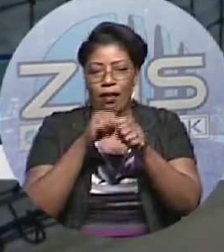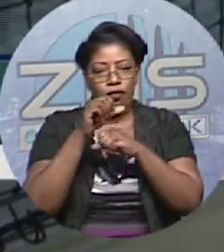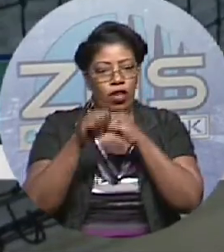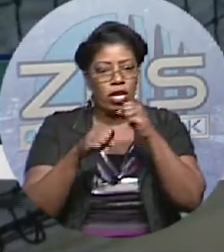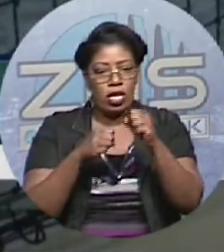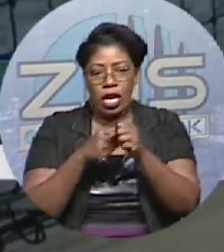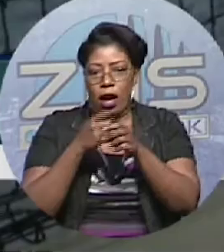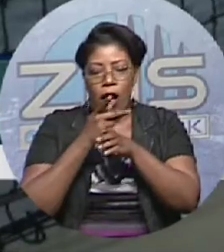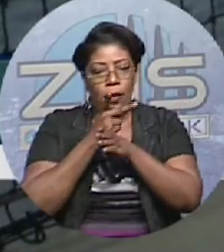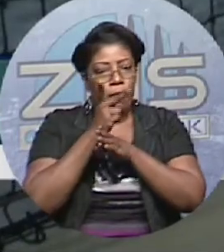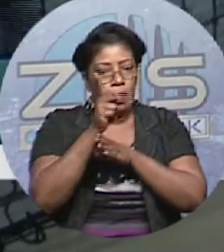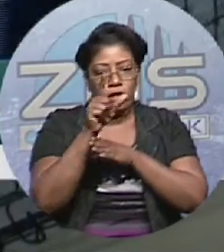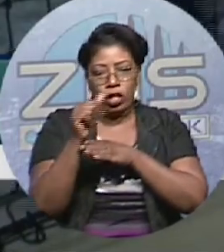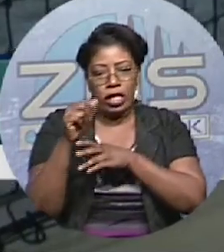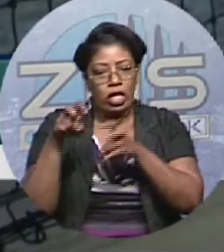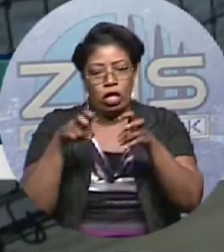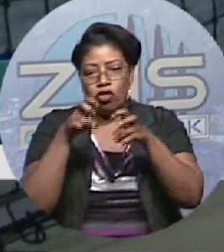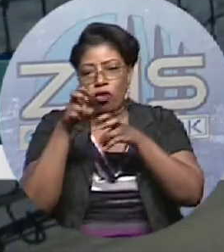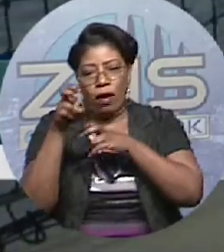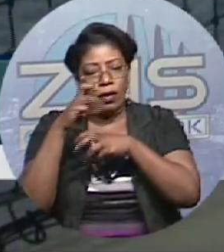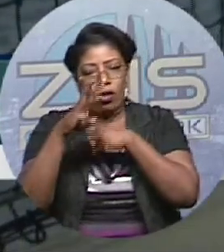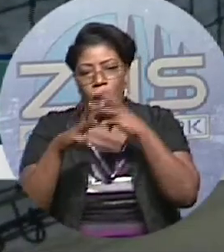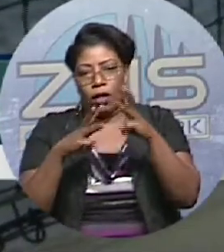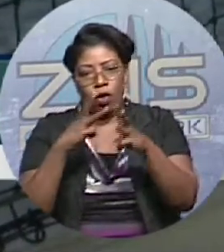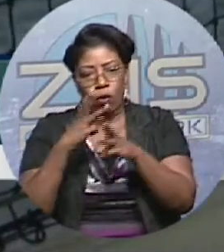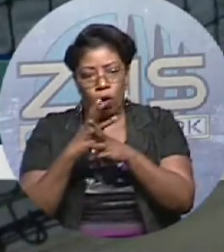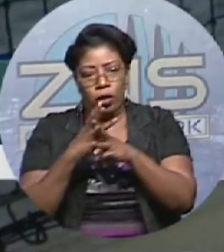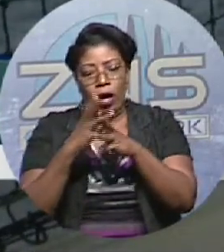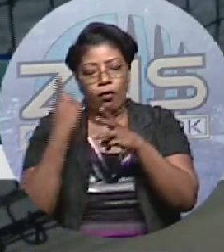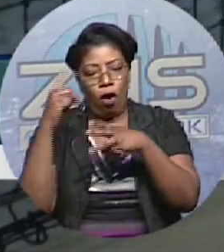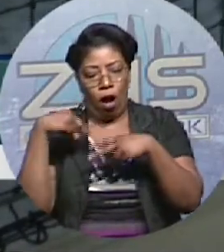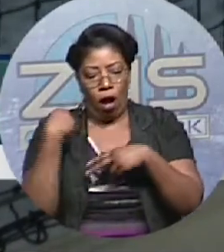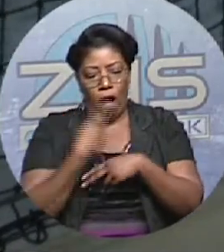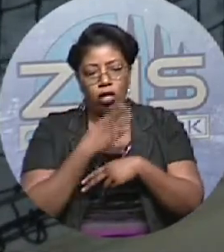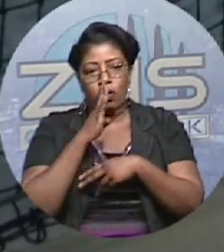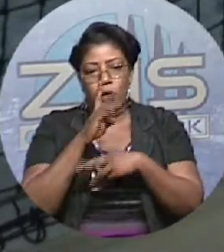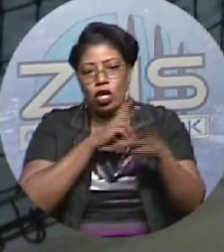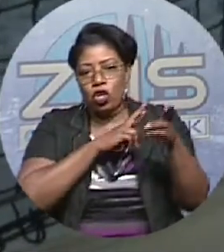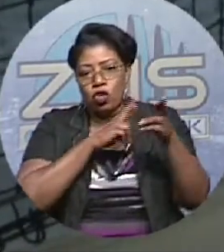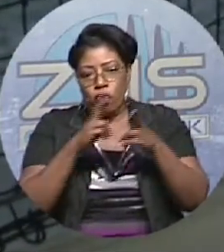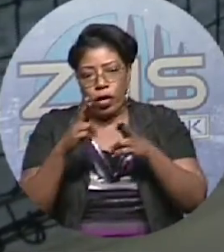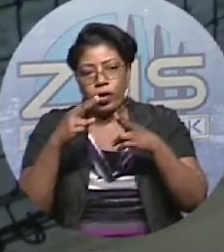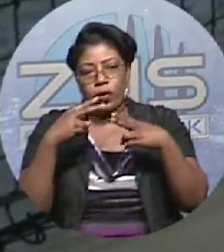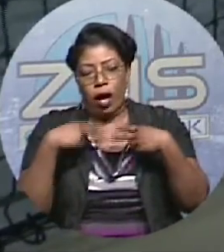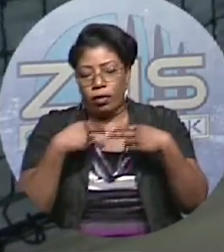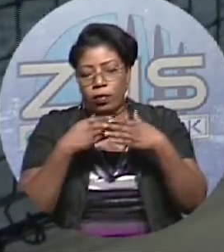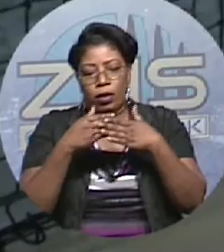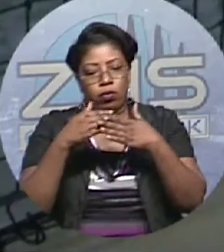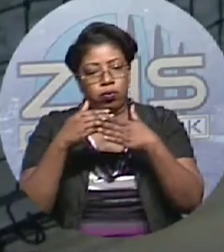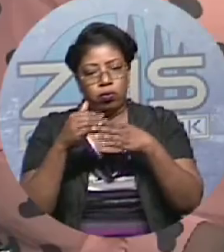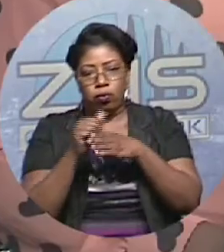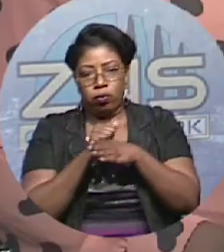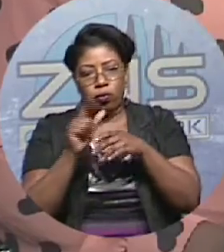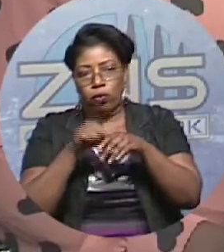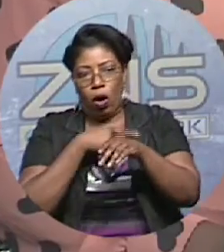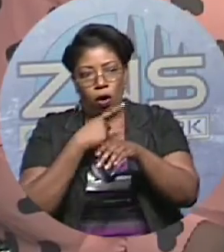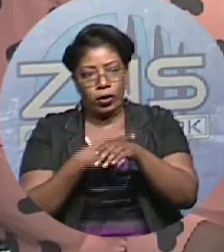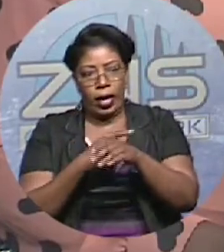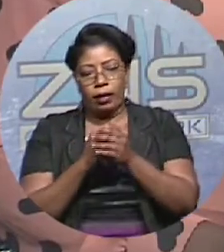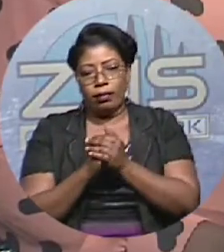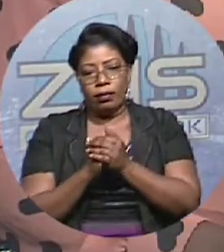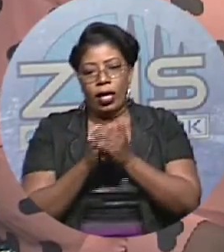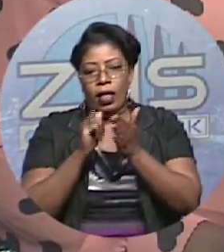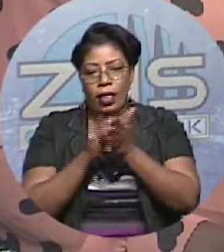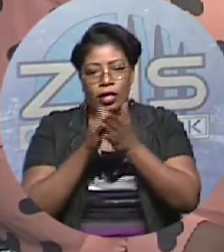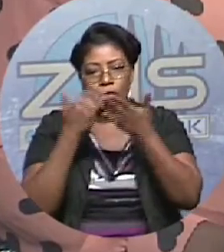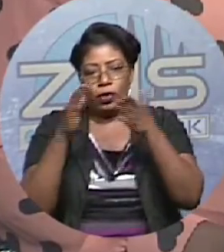professional leagues, traveling all over the world year round. And so in order for us to be ready, you know, we have to start way in advance, you know. That's all the time we